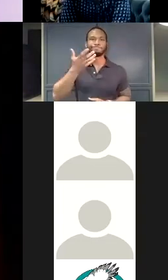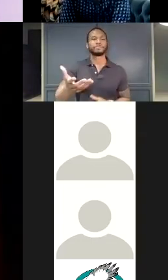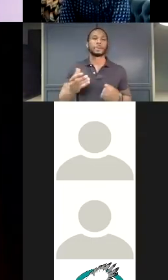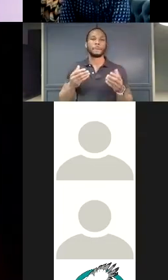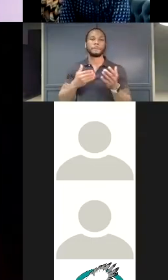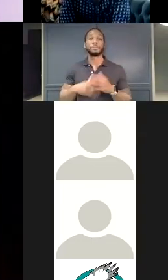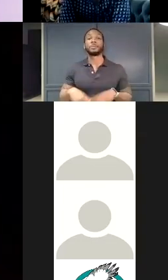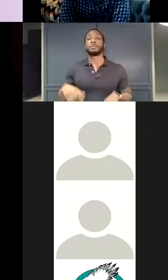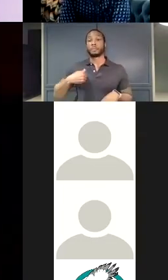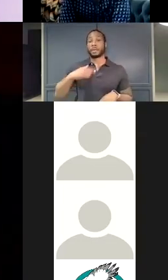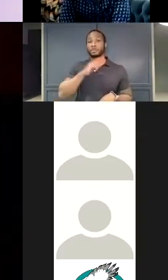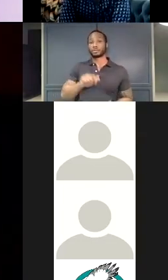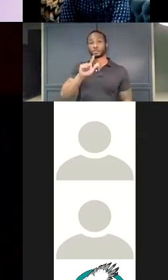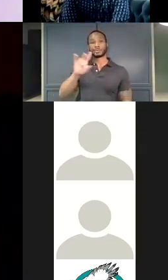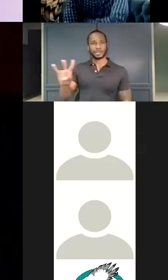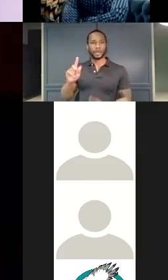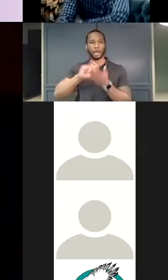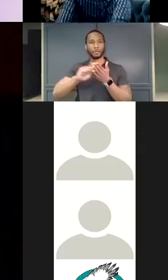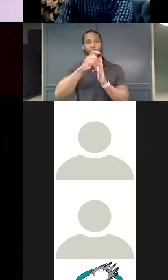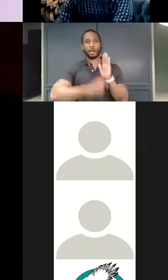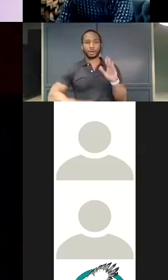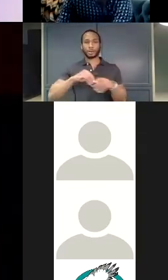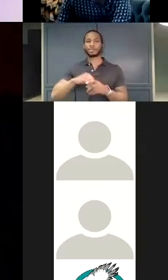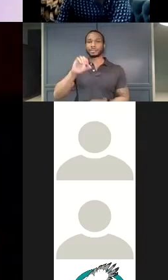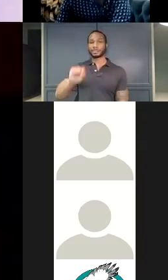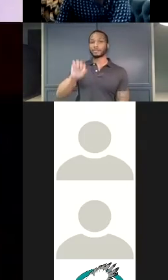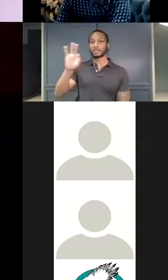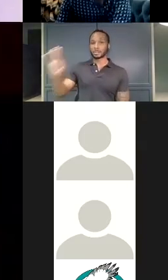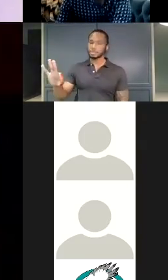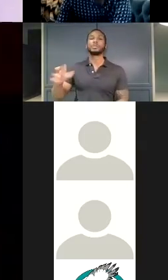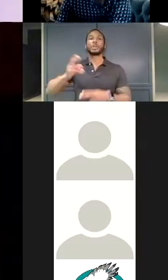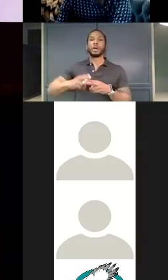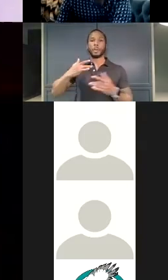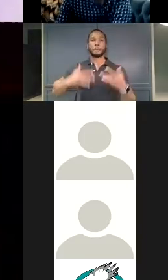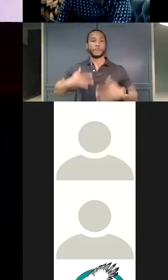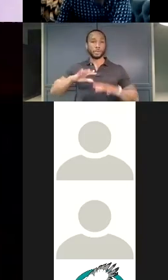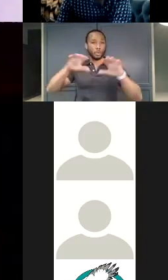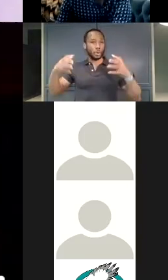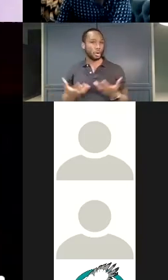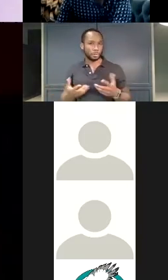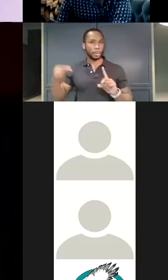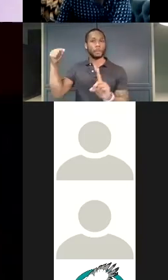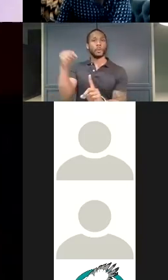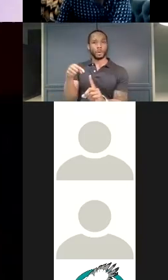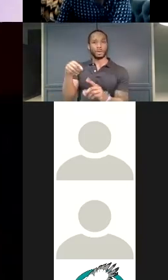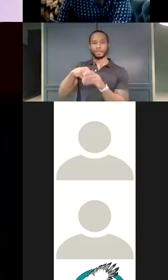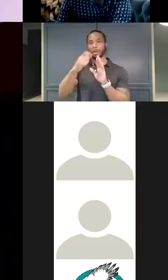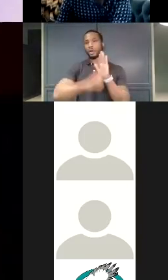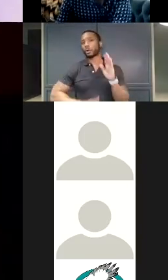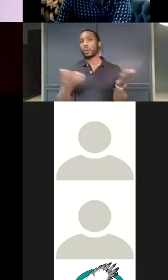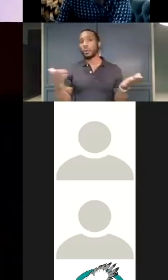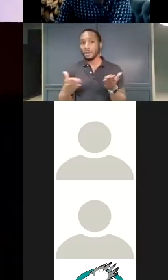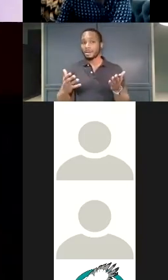I was 27 years old, I wrote an article in the San Francisco Bay Guardian called The Bipolar World. And basically what I was saying in the article was, look, I've